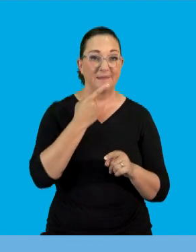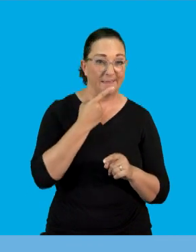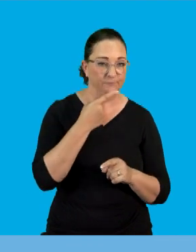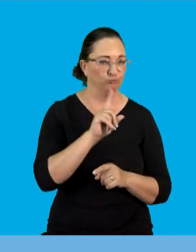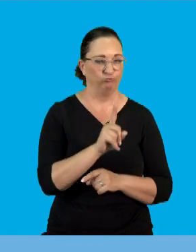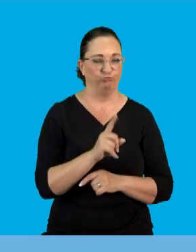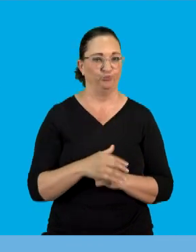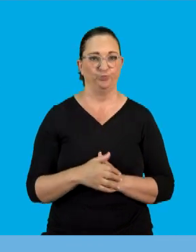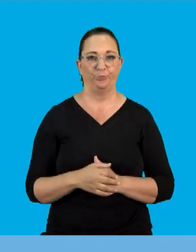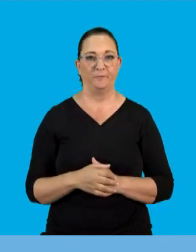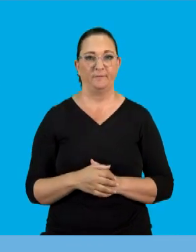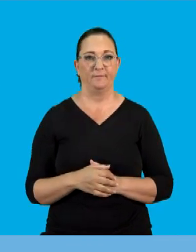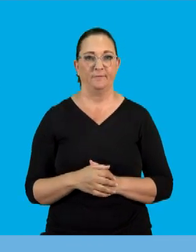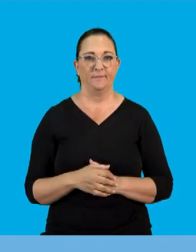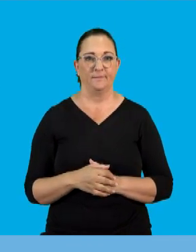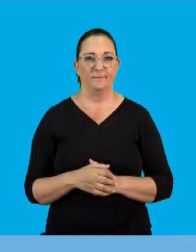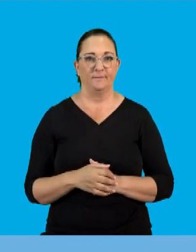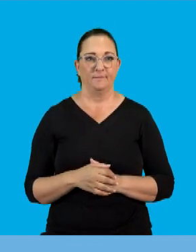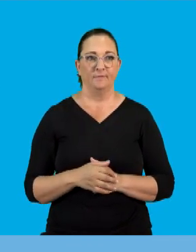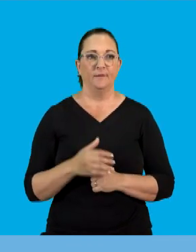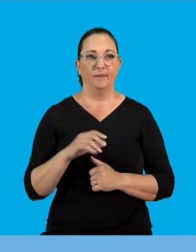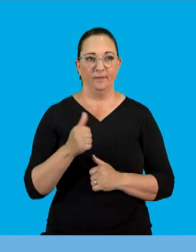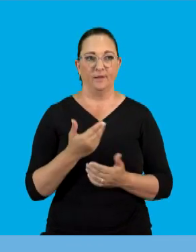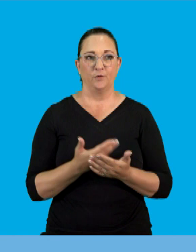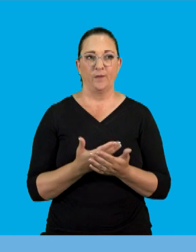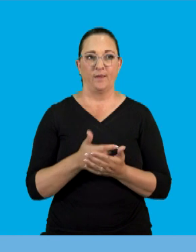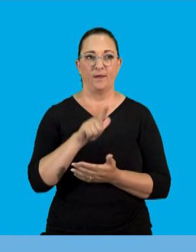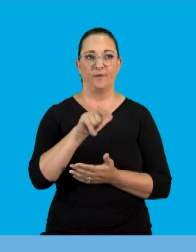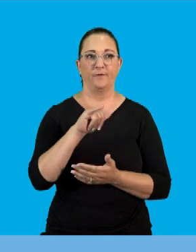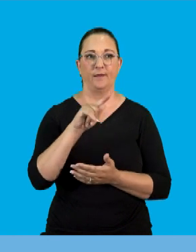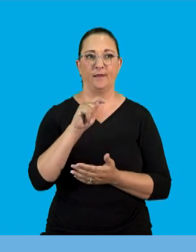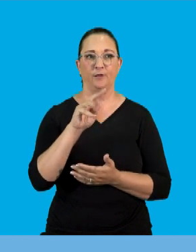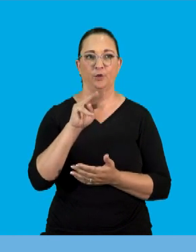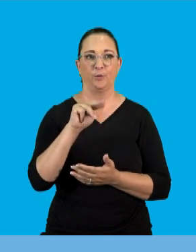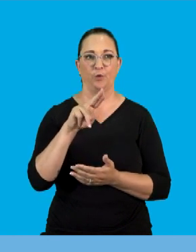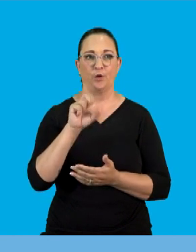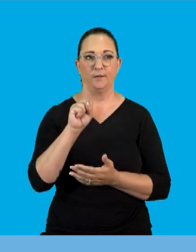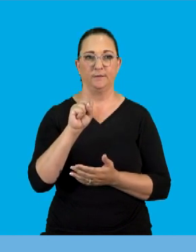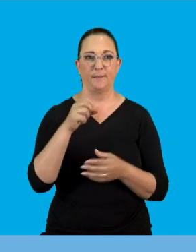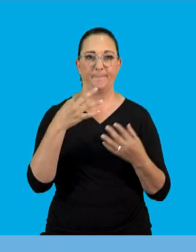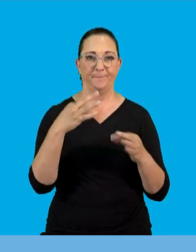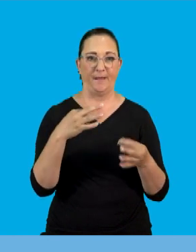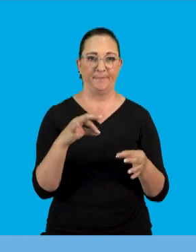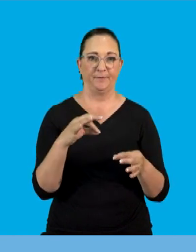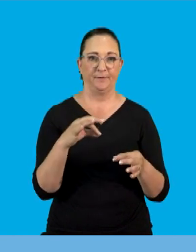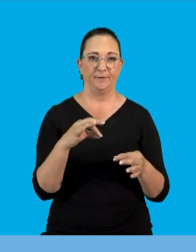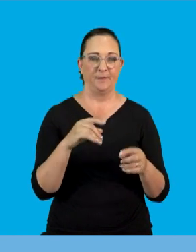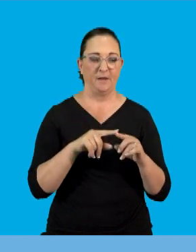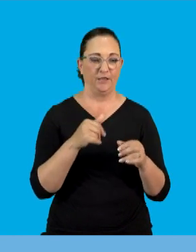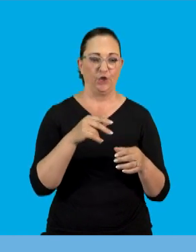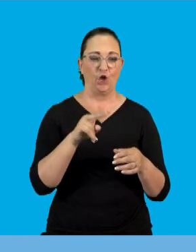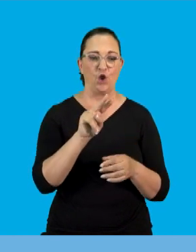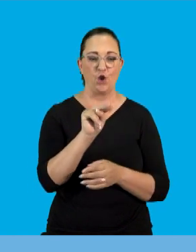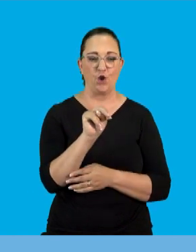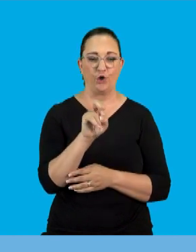tasting involved. Now, we also have litmus indicators. Now, litmus paper does not change color in the presence